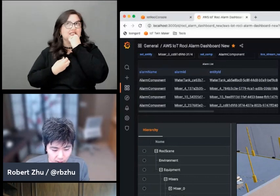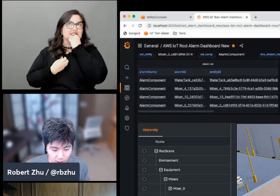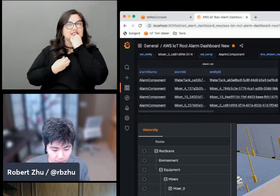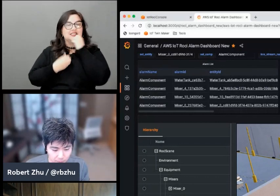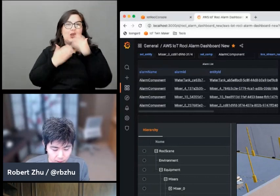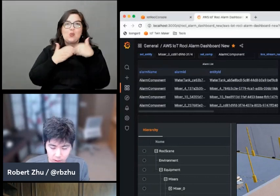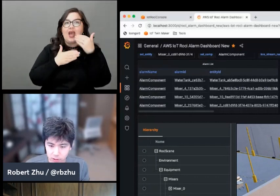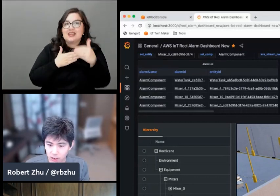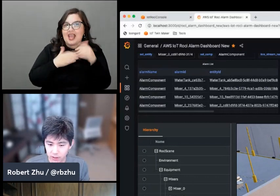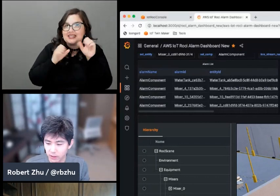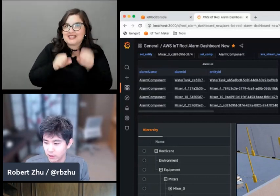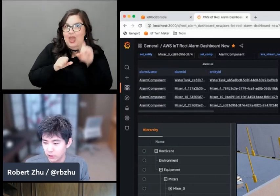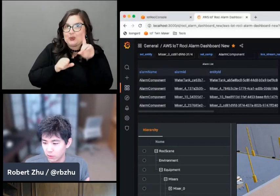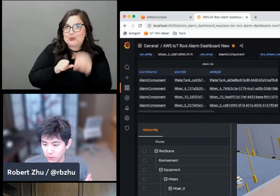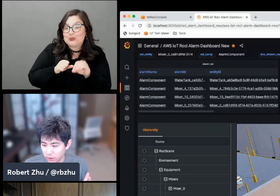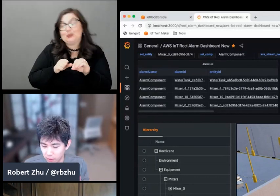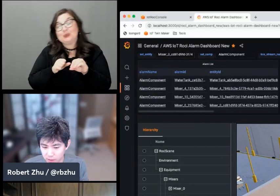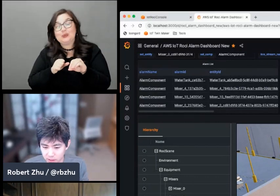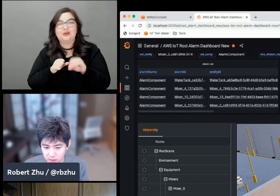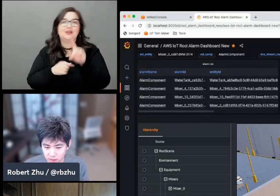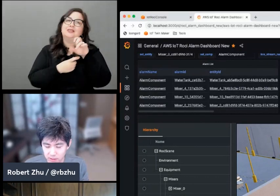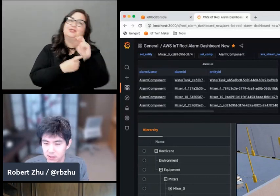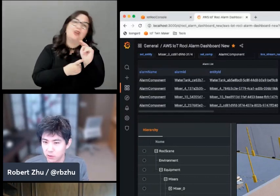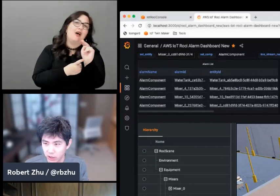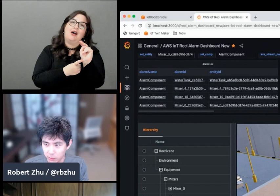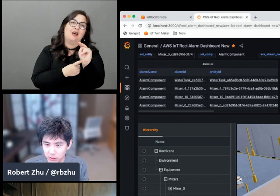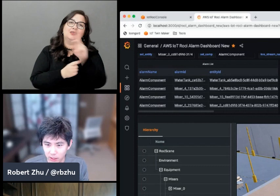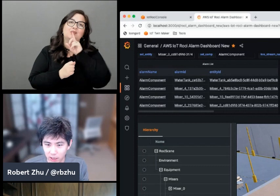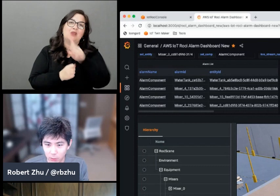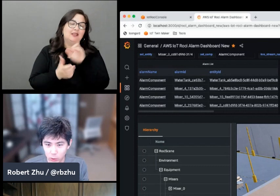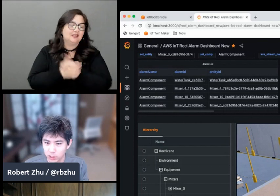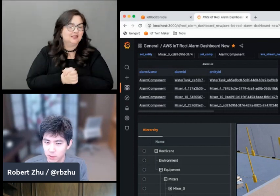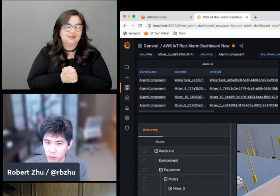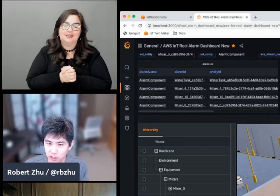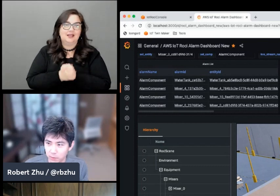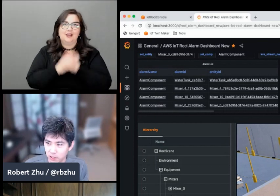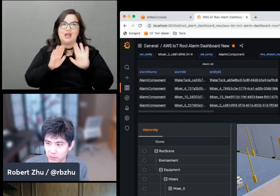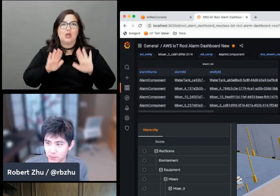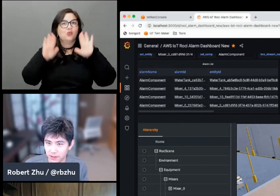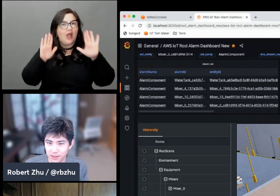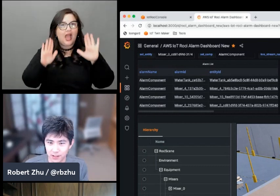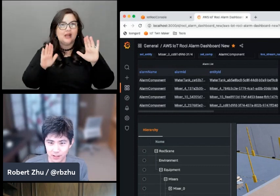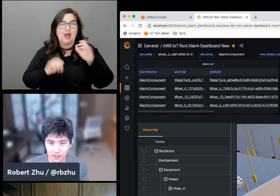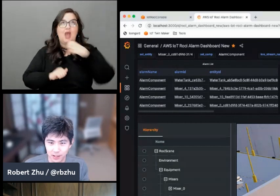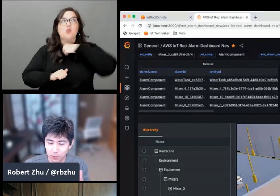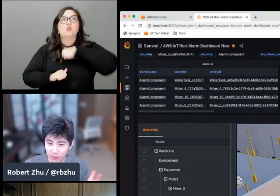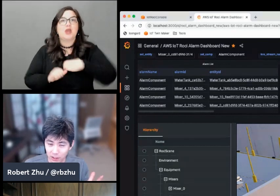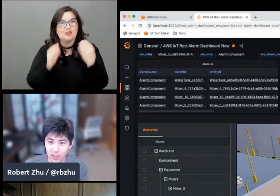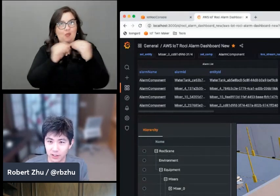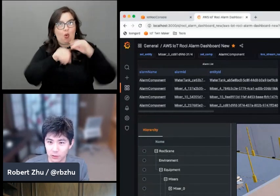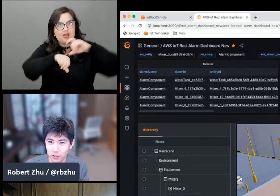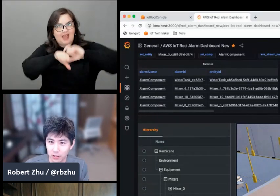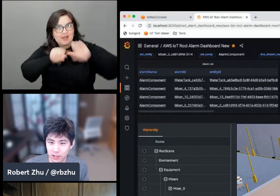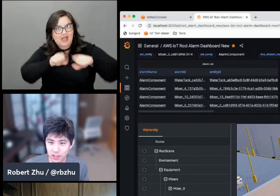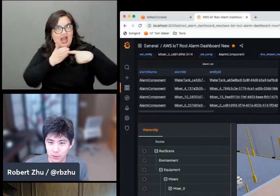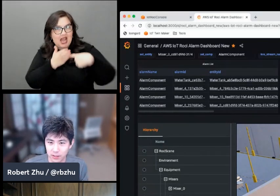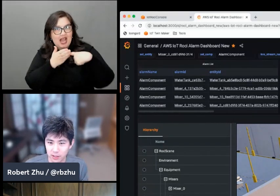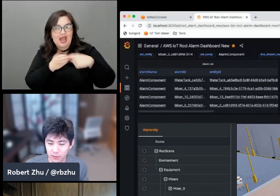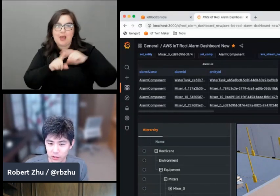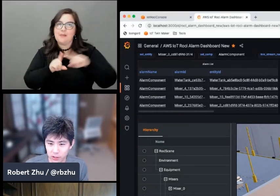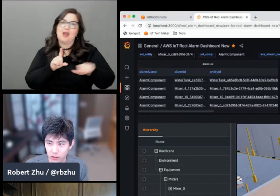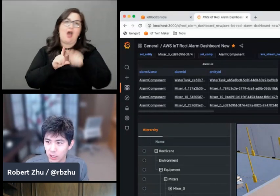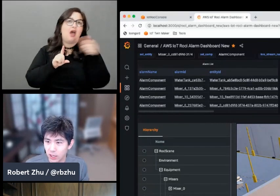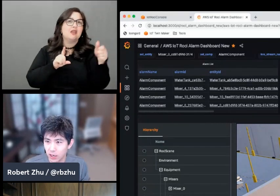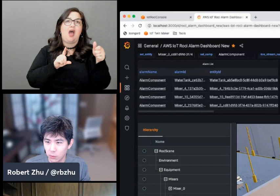thing? Don, this is incredible. I wish we could spend more time here, but we have a lot of other great launches that we